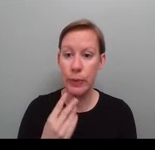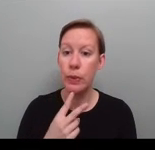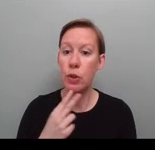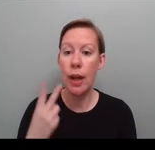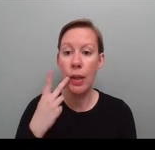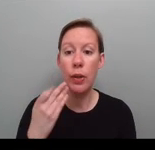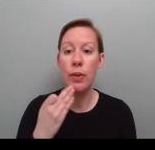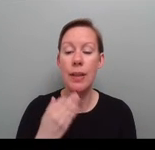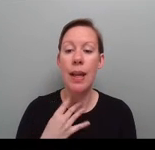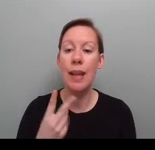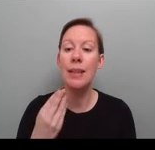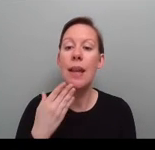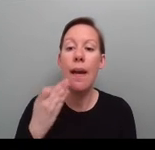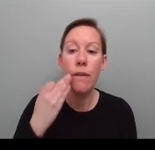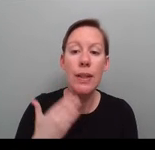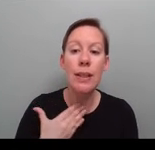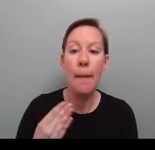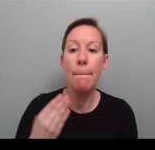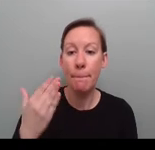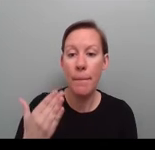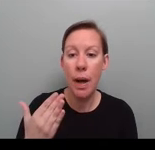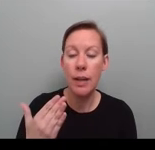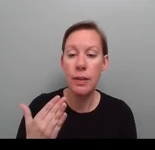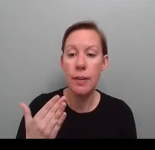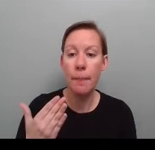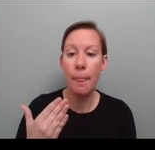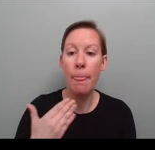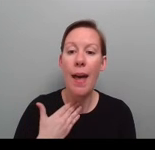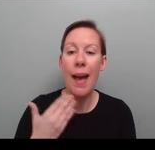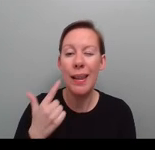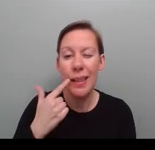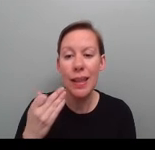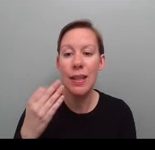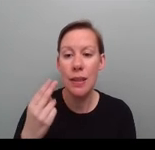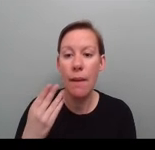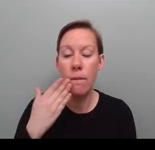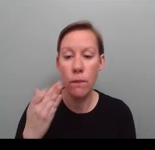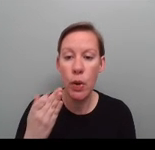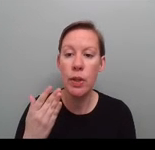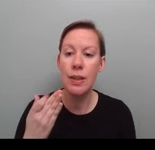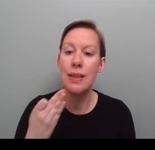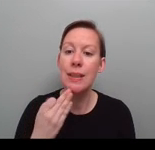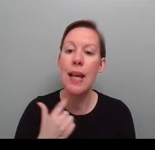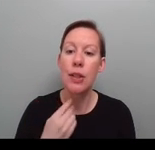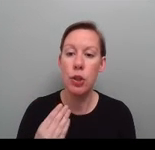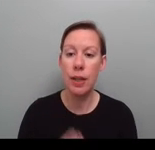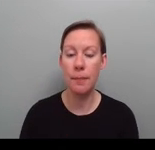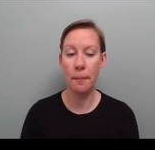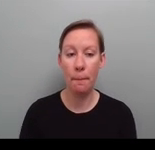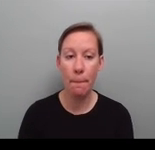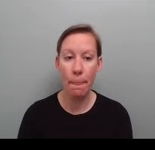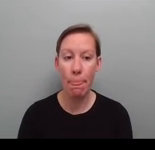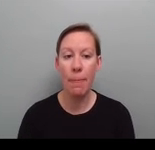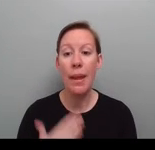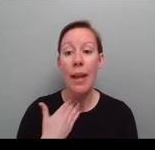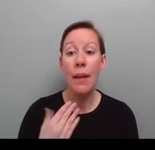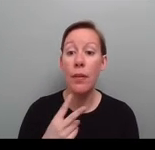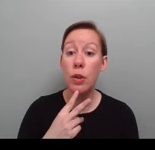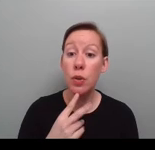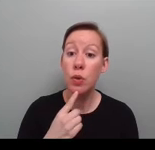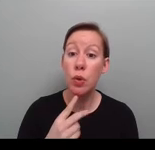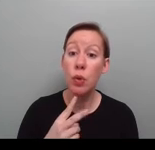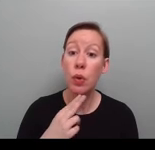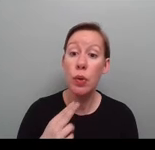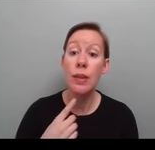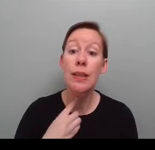settings every single time, but it is good to do that at least that first session to make sure everything is working. If you do